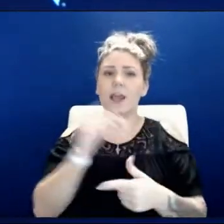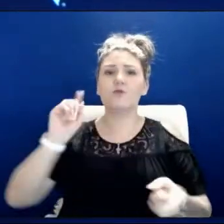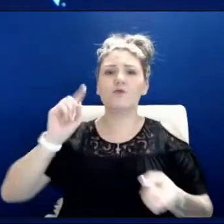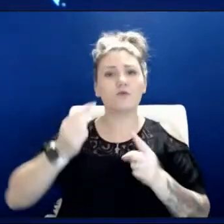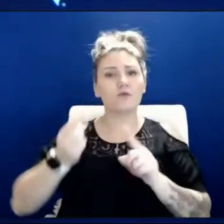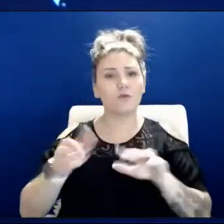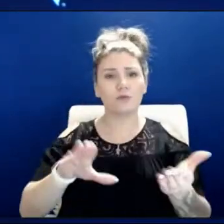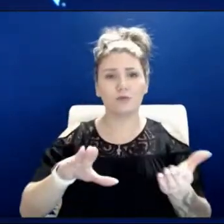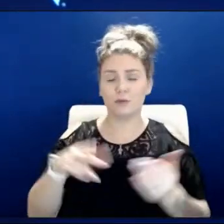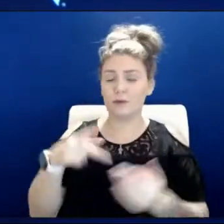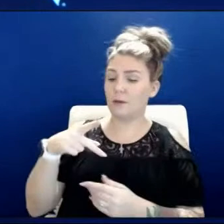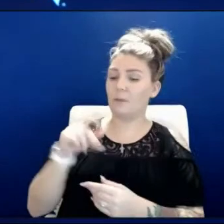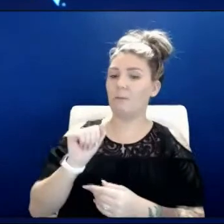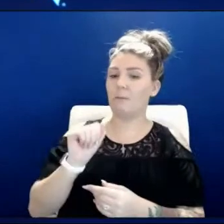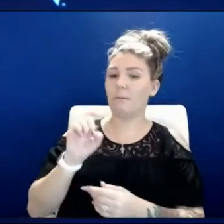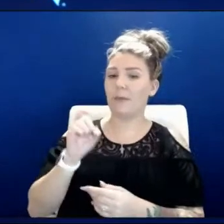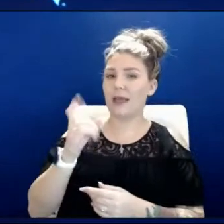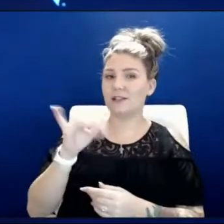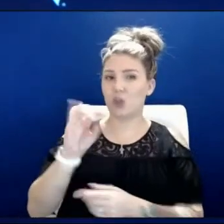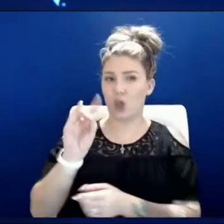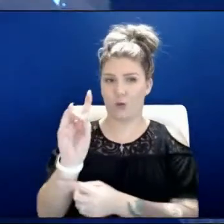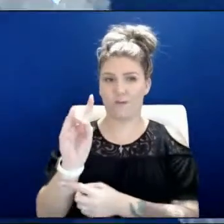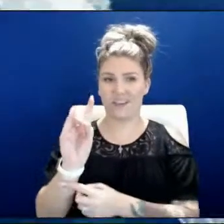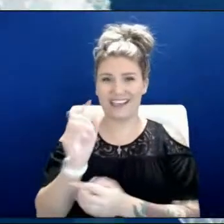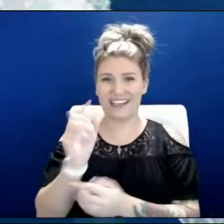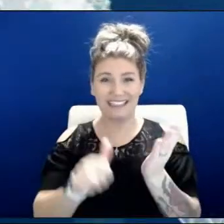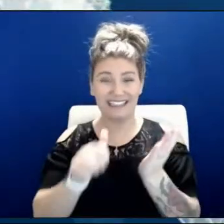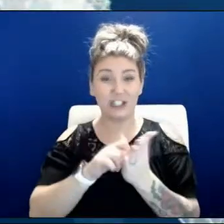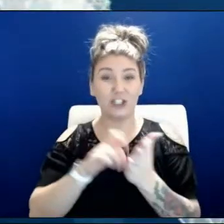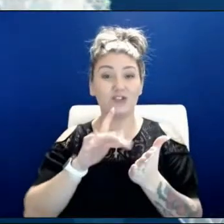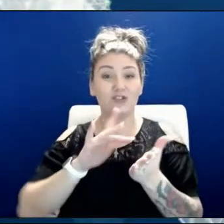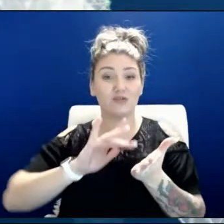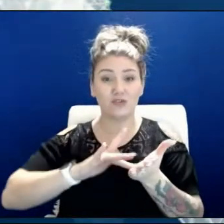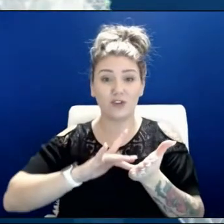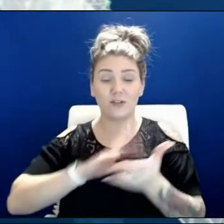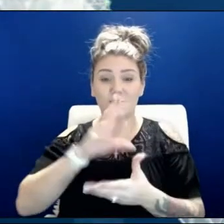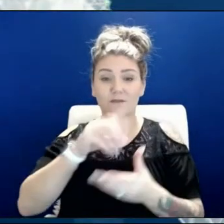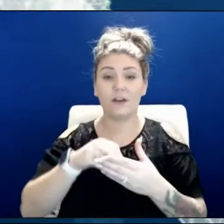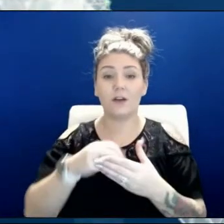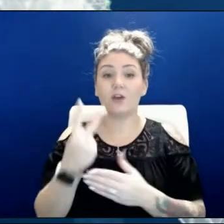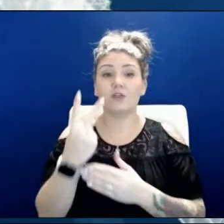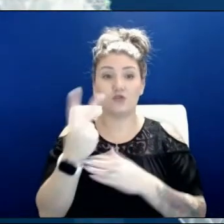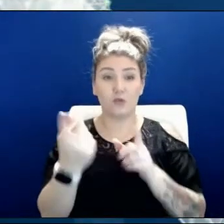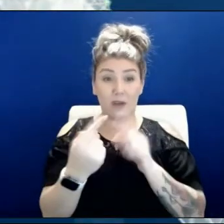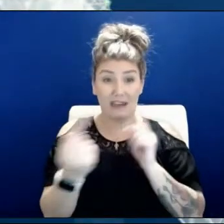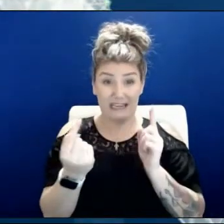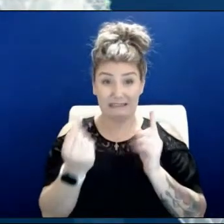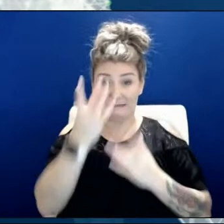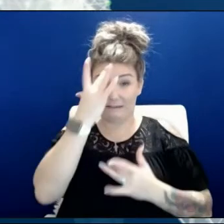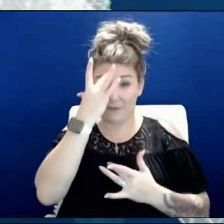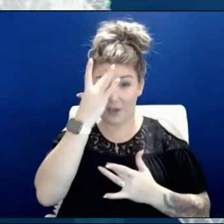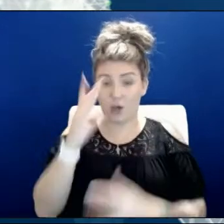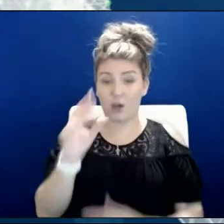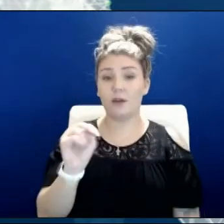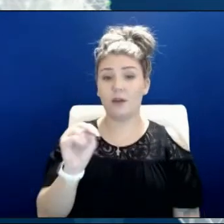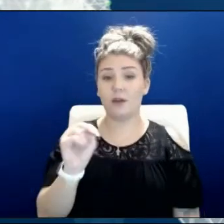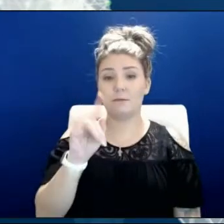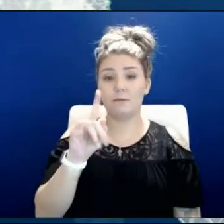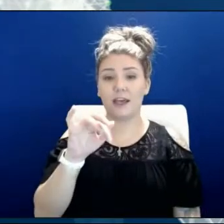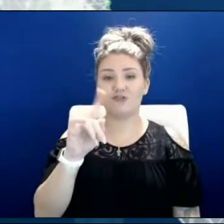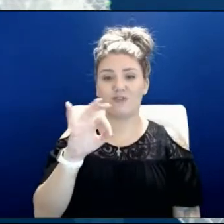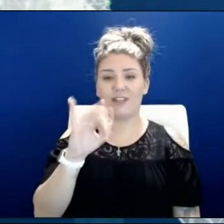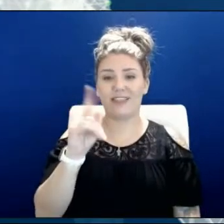brand name. Each dose actually involves 2 antivirals called nirmatrelvir. I can't say that. Help me